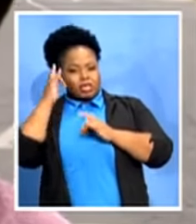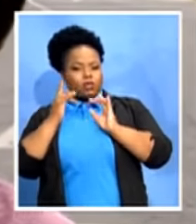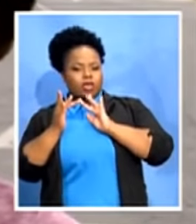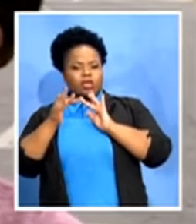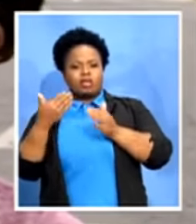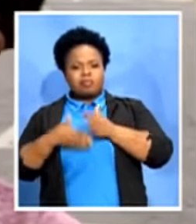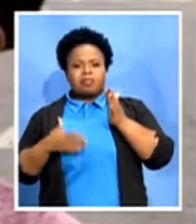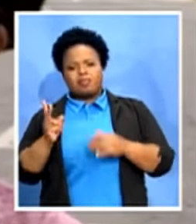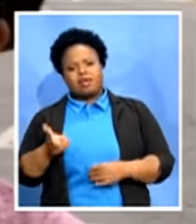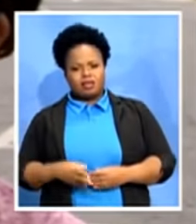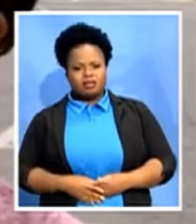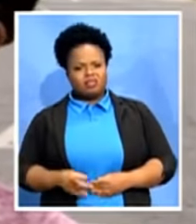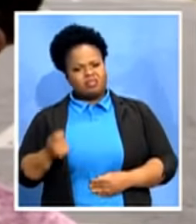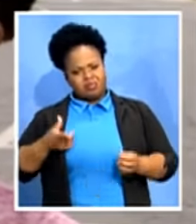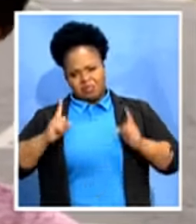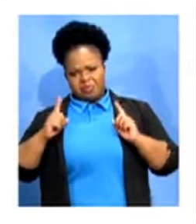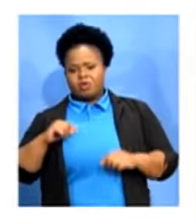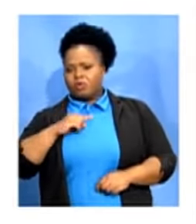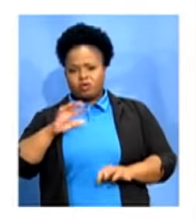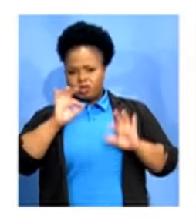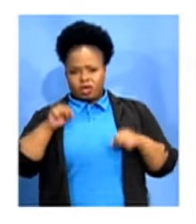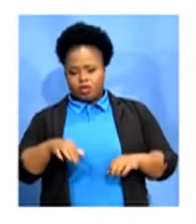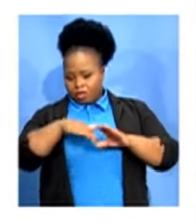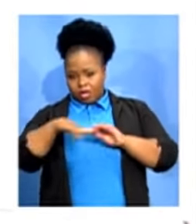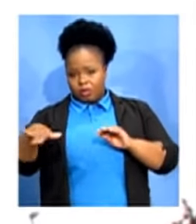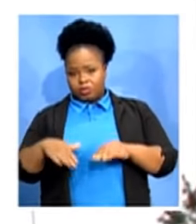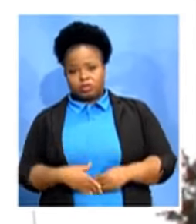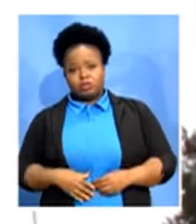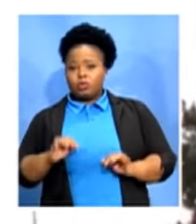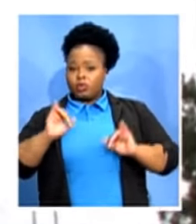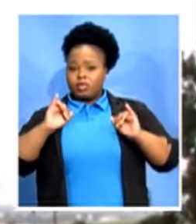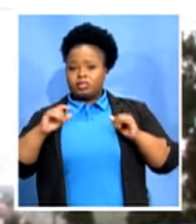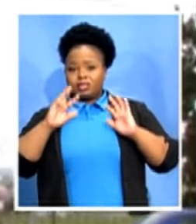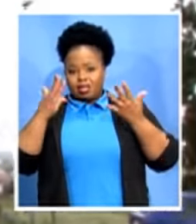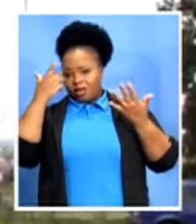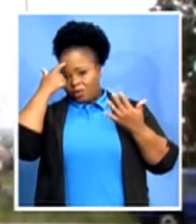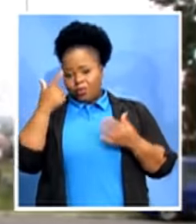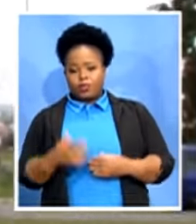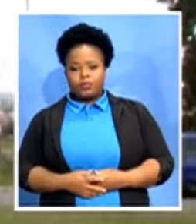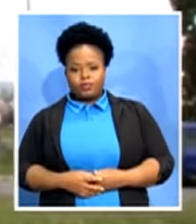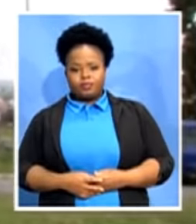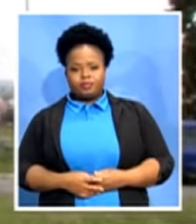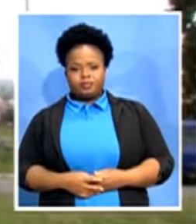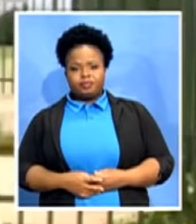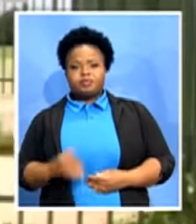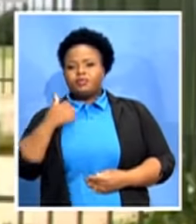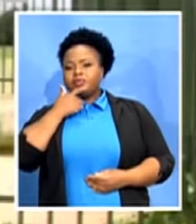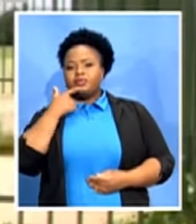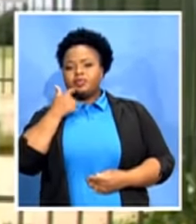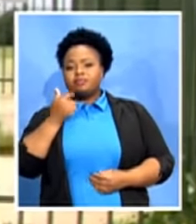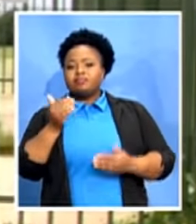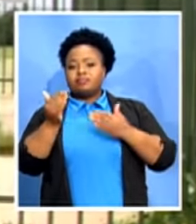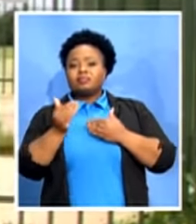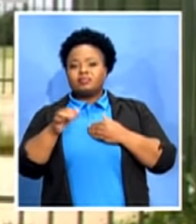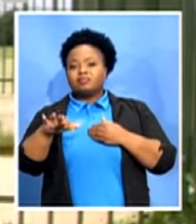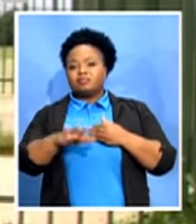because we're not supposed to go out, especially at 9 o'clock. Just meters away, a base station